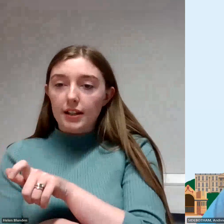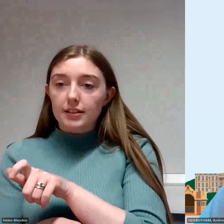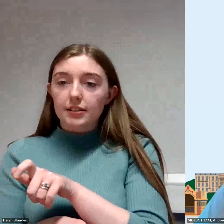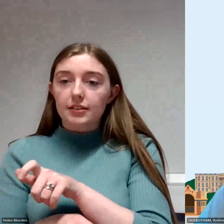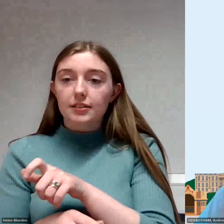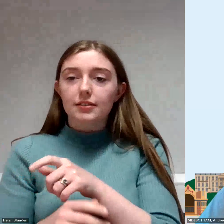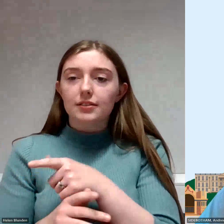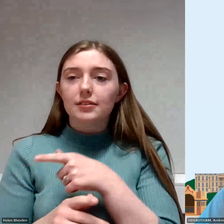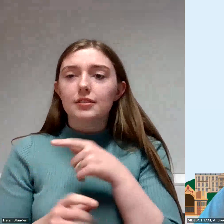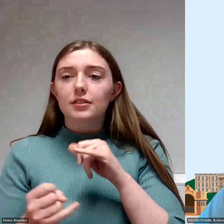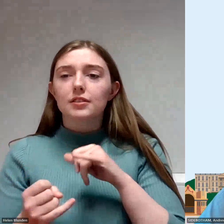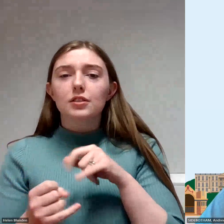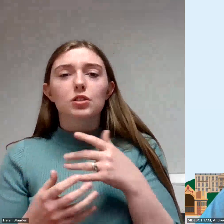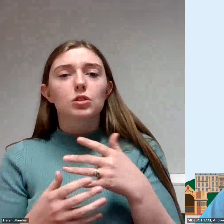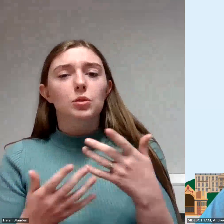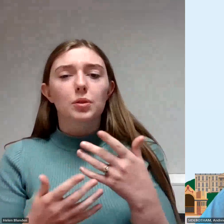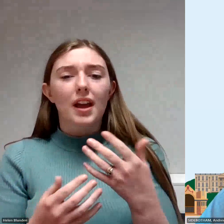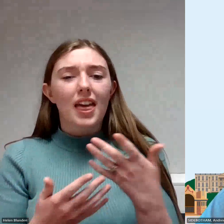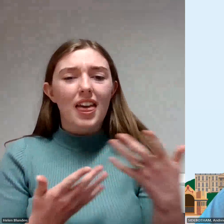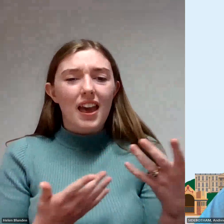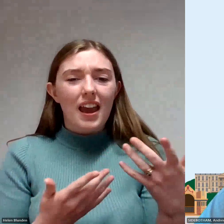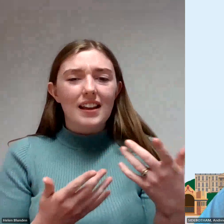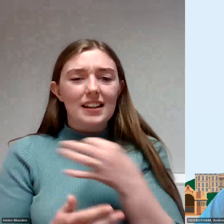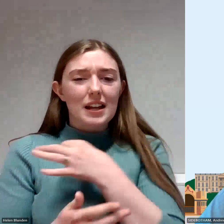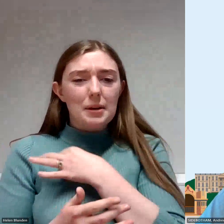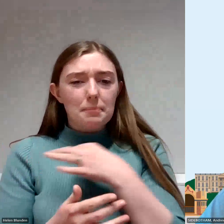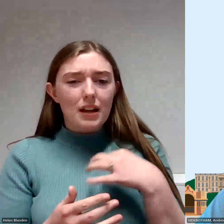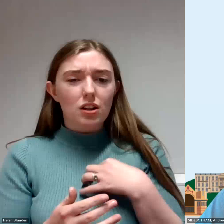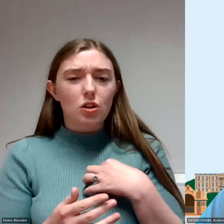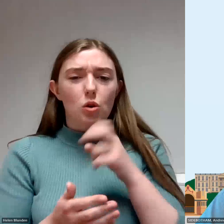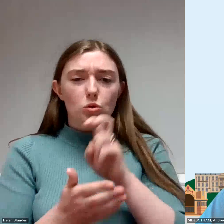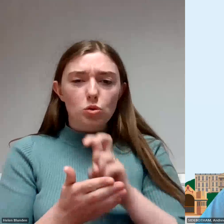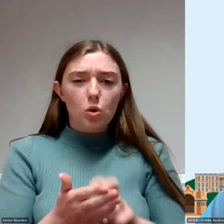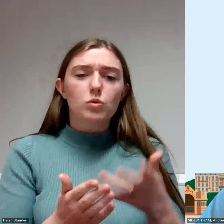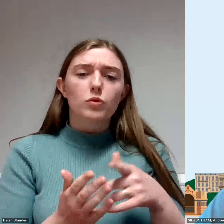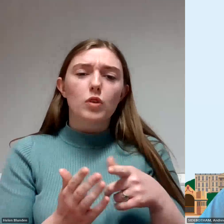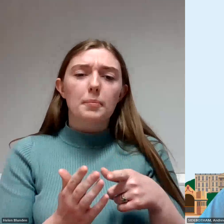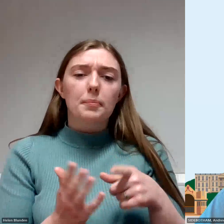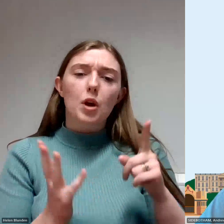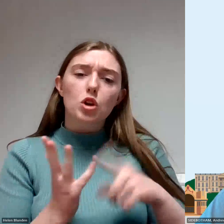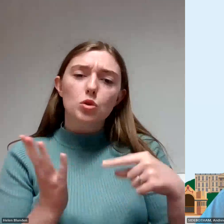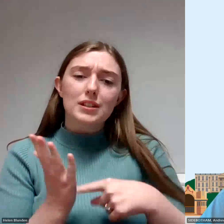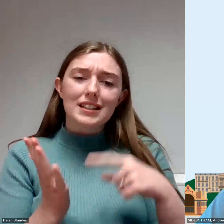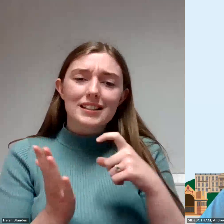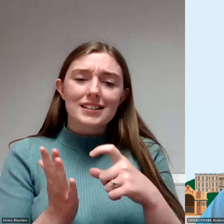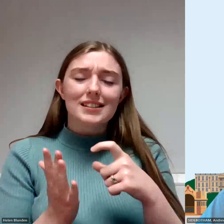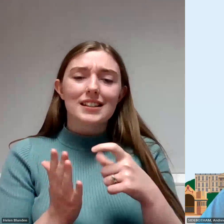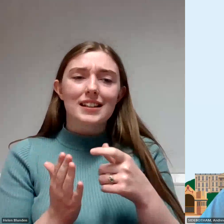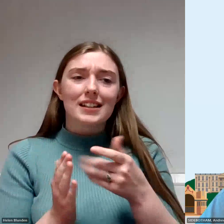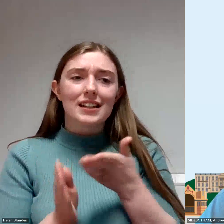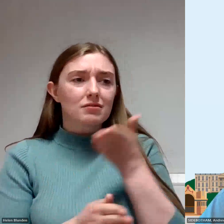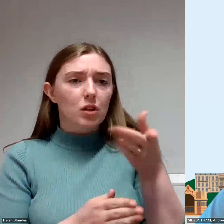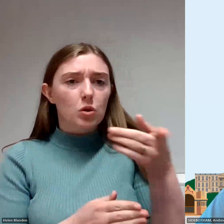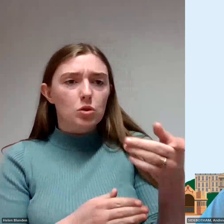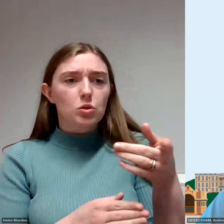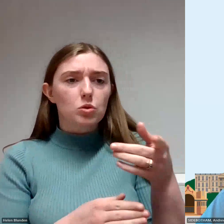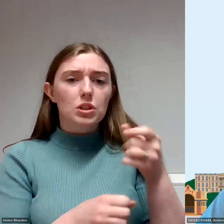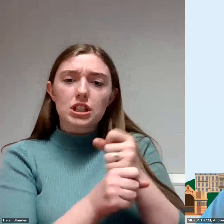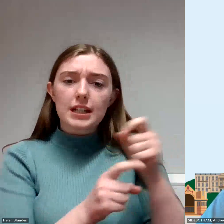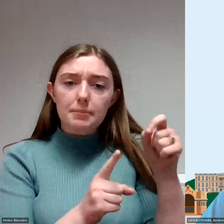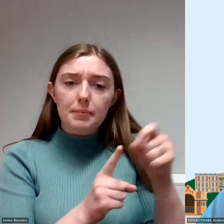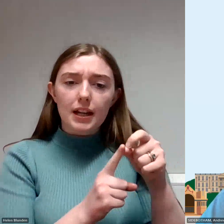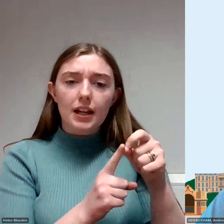medical treatment notes from UTC or EMAS go to the general practice? And also winter